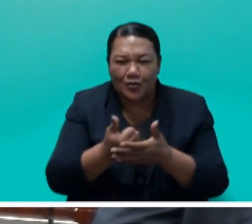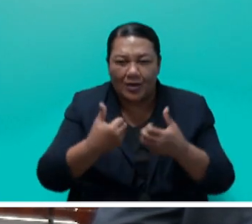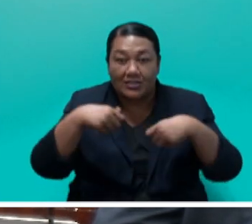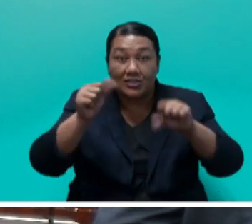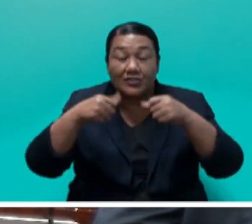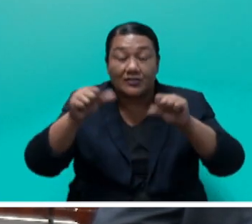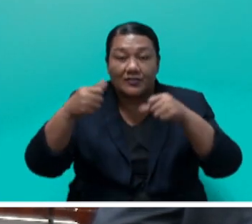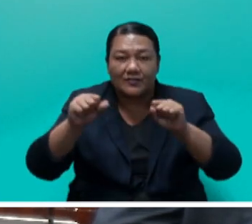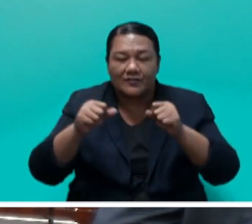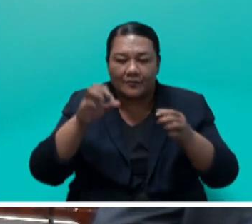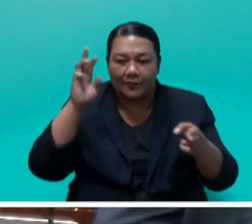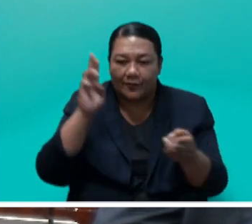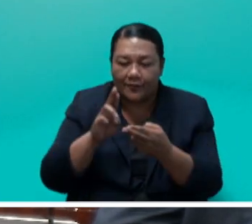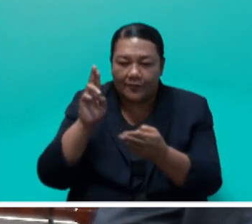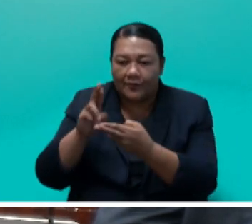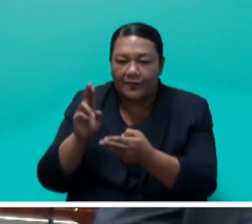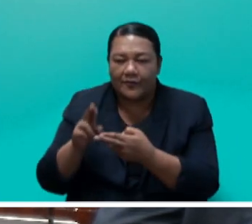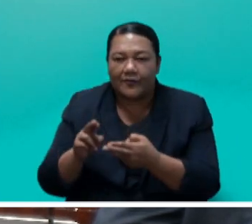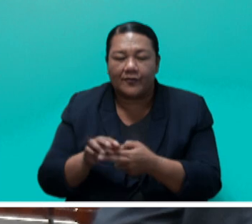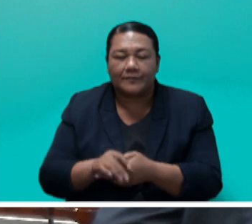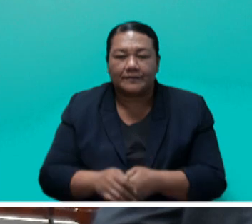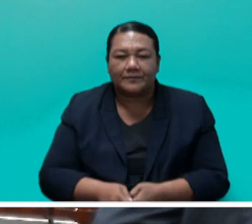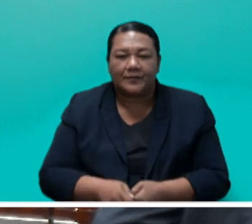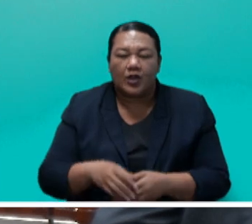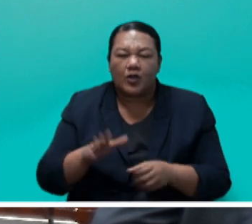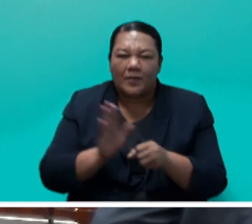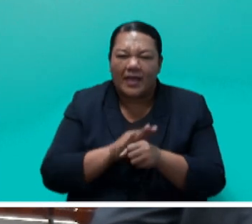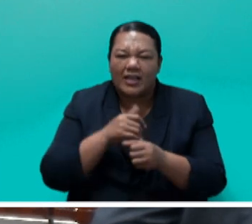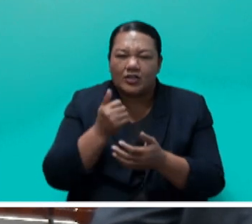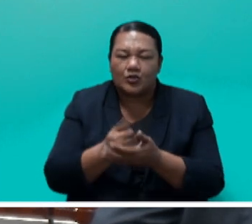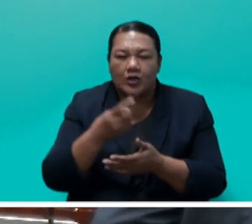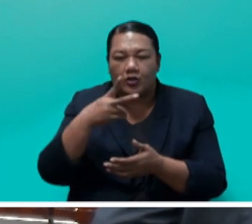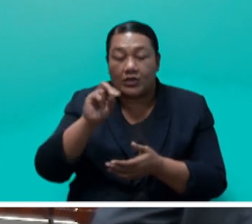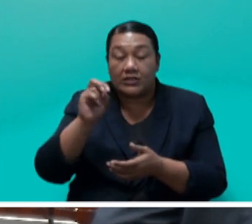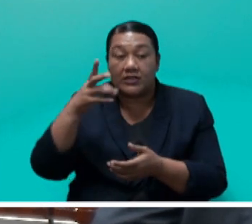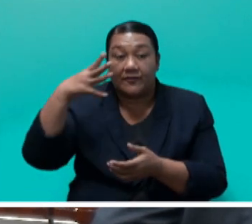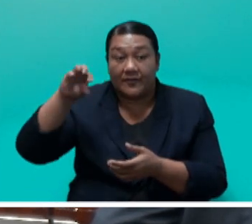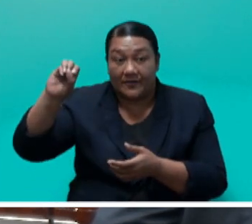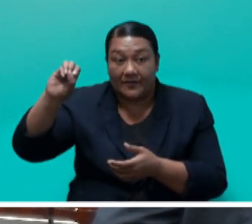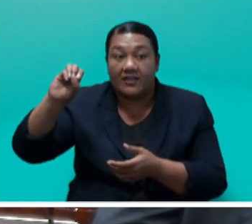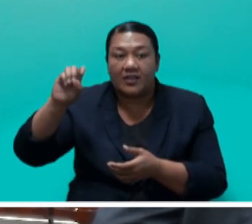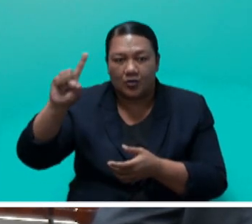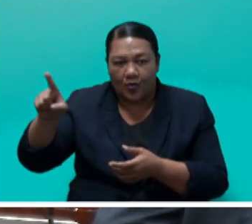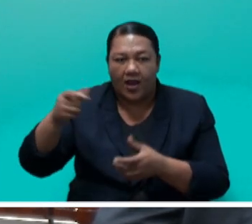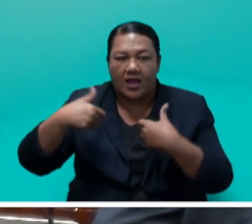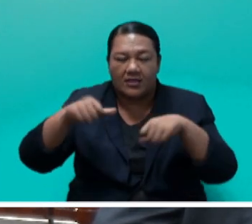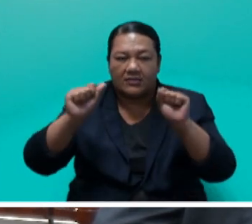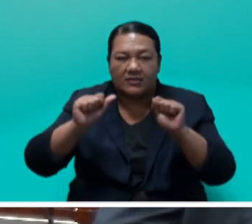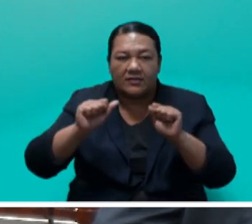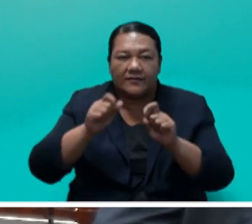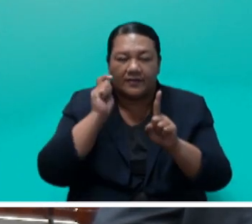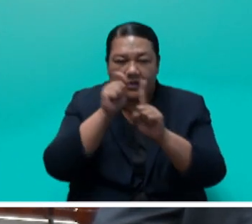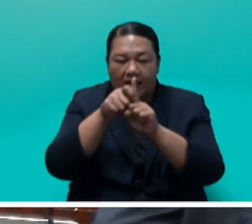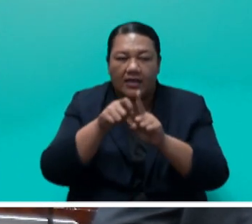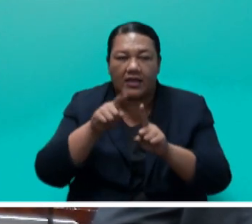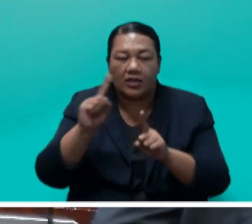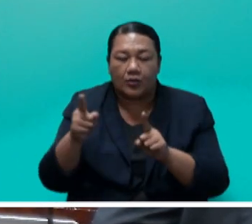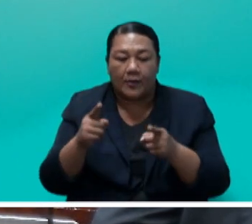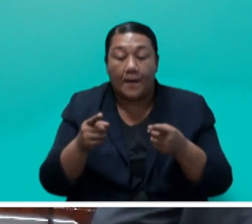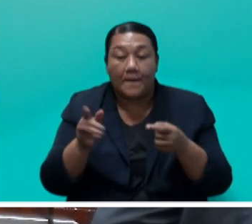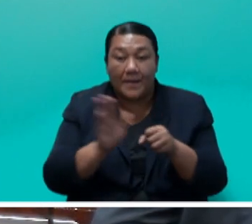2023 strategy for the decarbonization of shipping by 2050, including an economic measure that puts a price